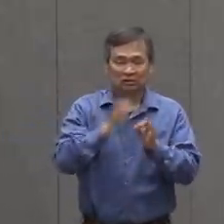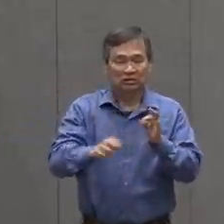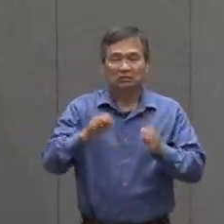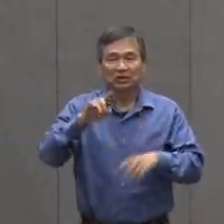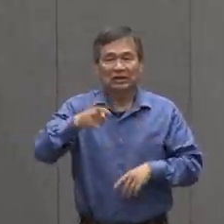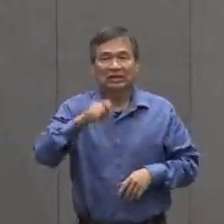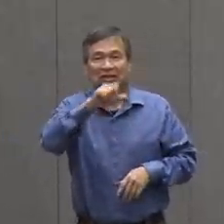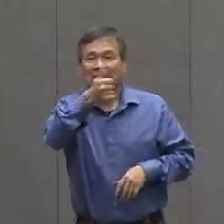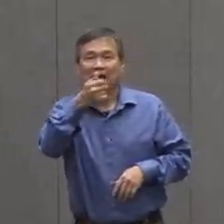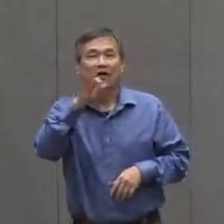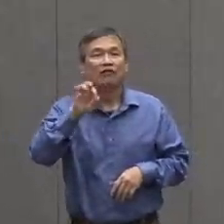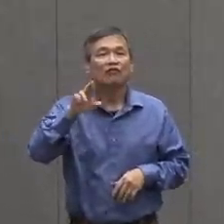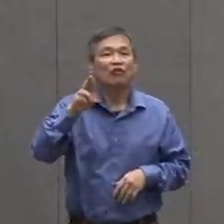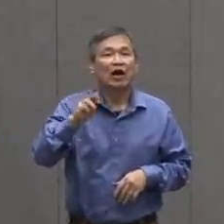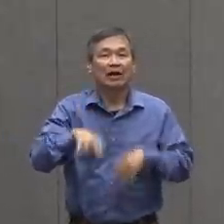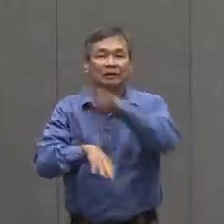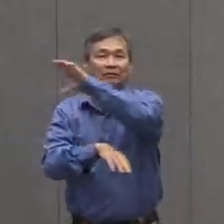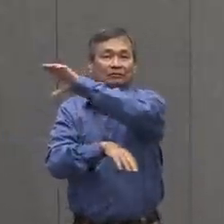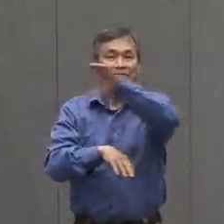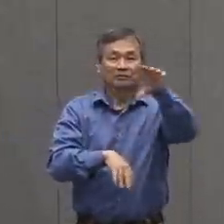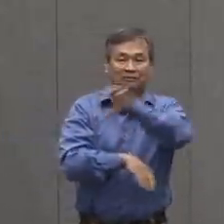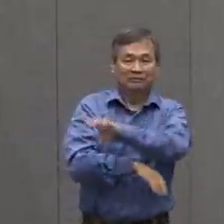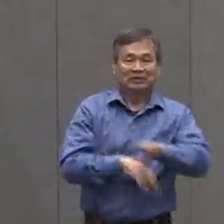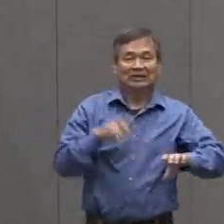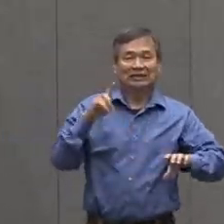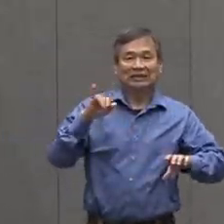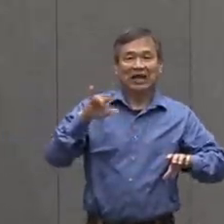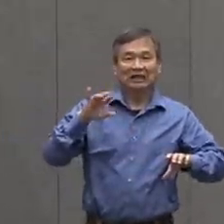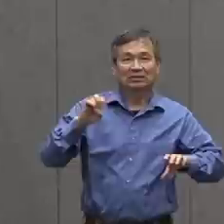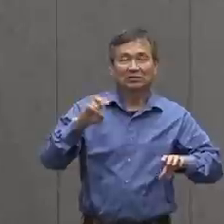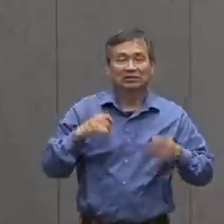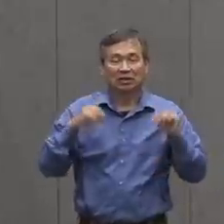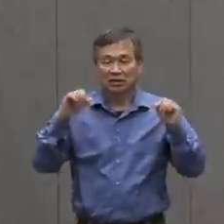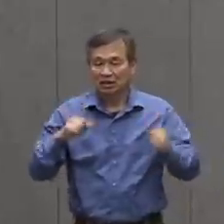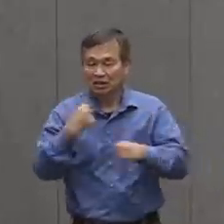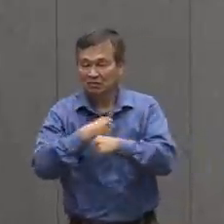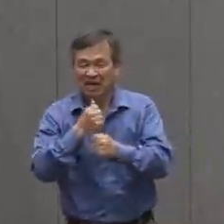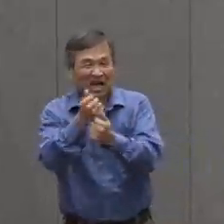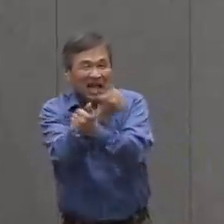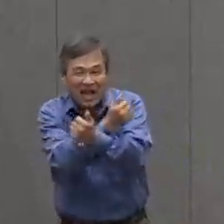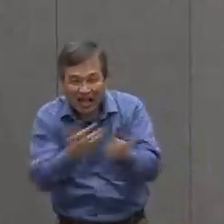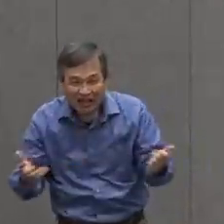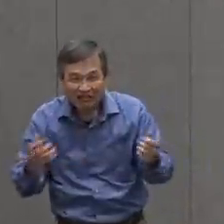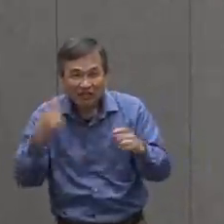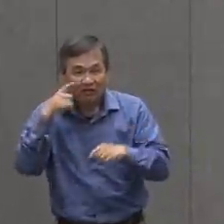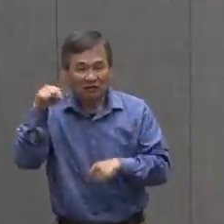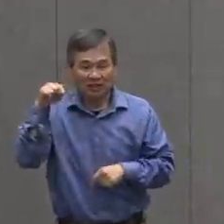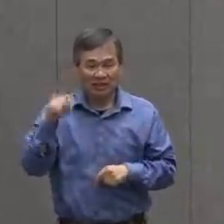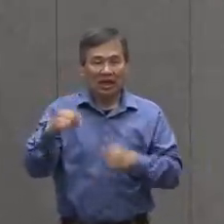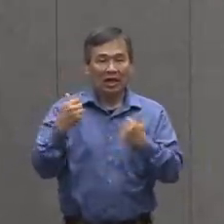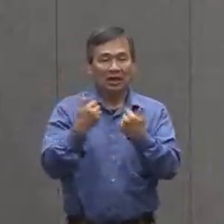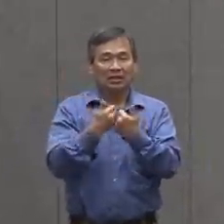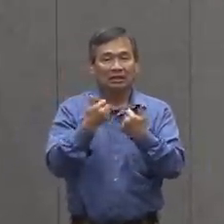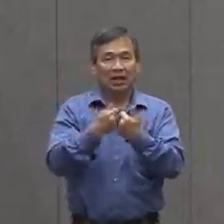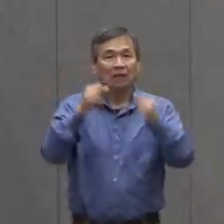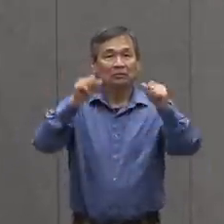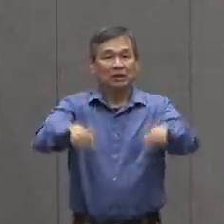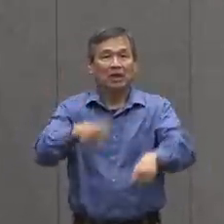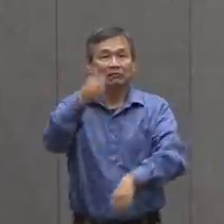10 frame and some dice. You can even make everything that you need for that game all by